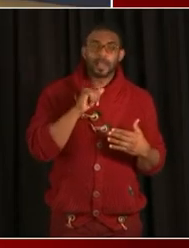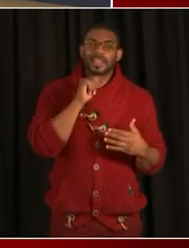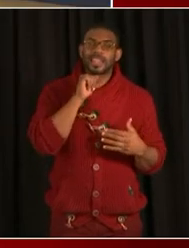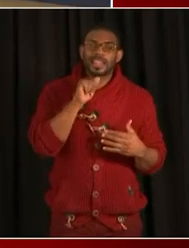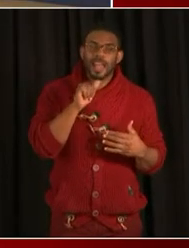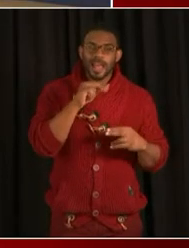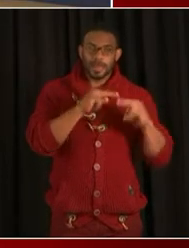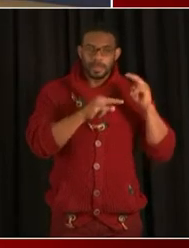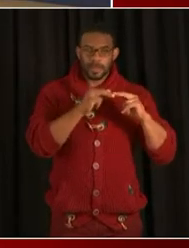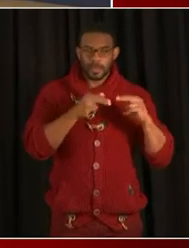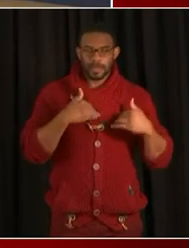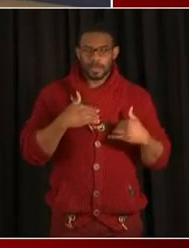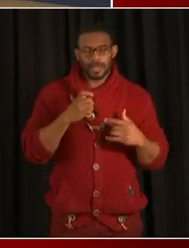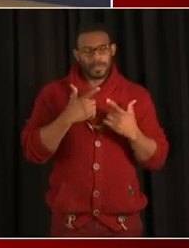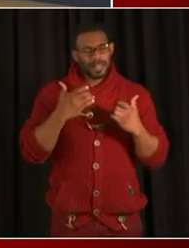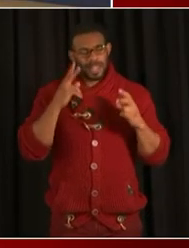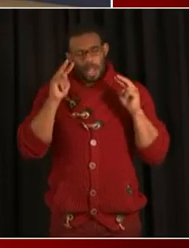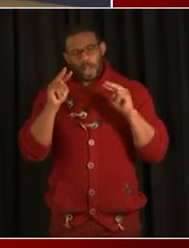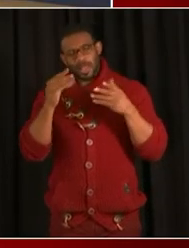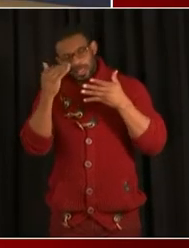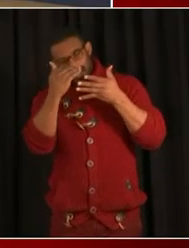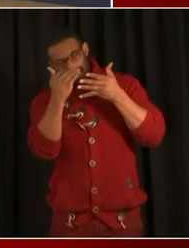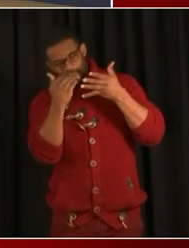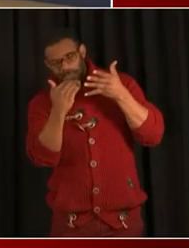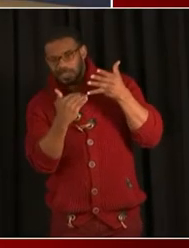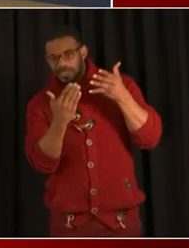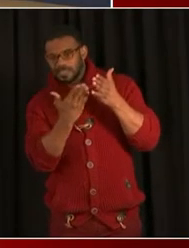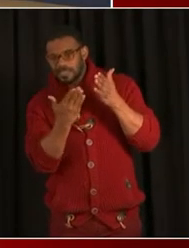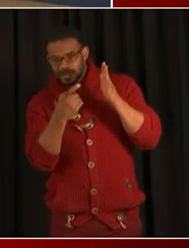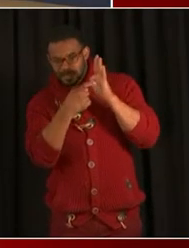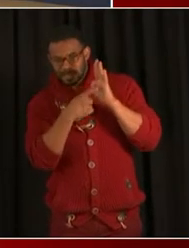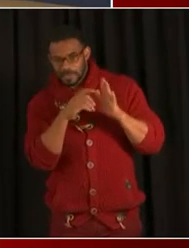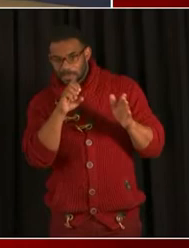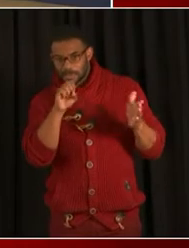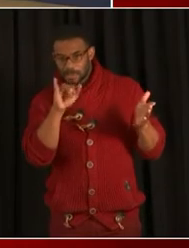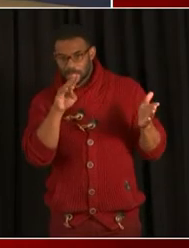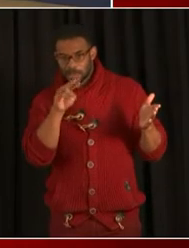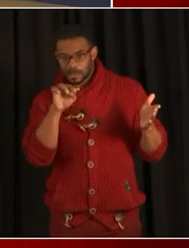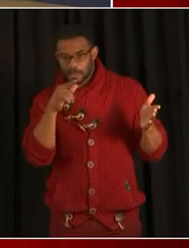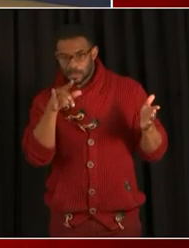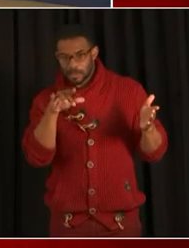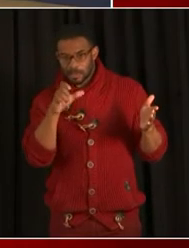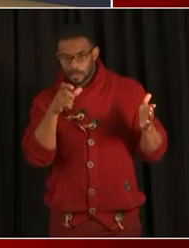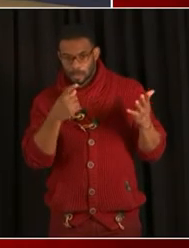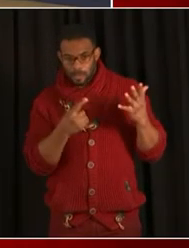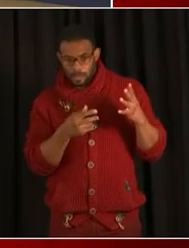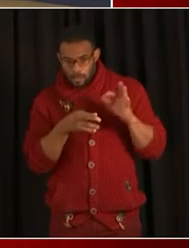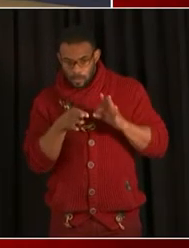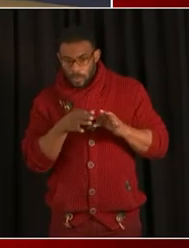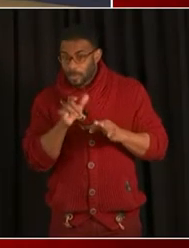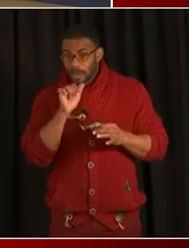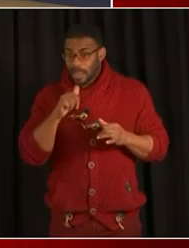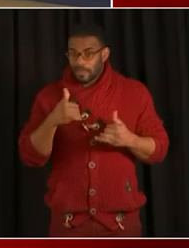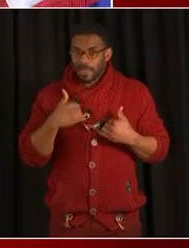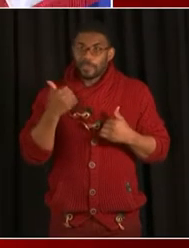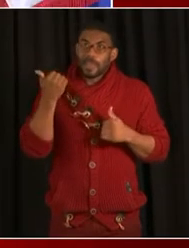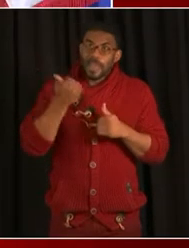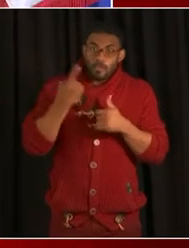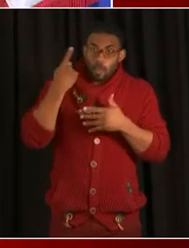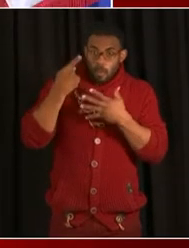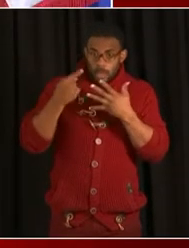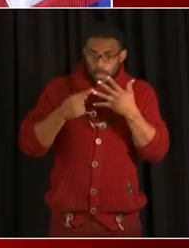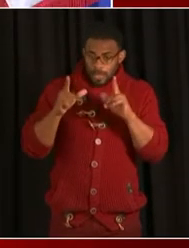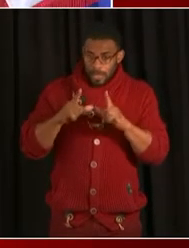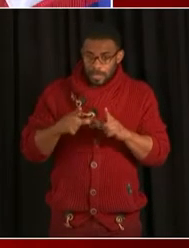the non-venues, the biggest thing is to look at the list of items that Sabangwai went through earlier. You may not have to have every